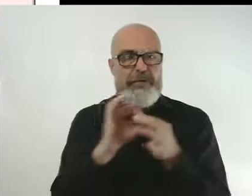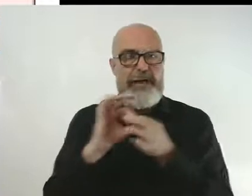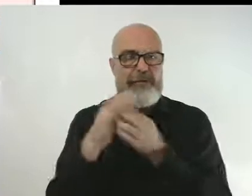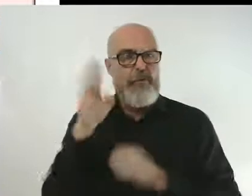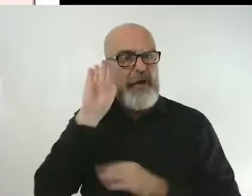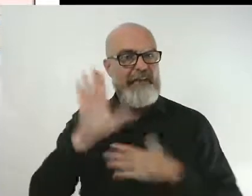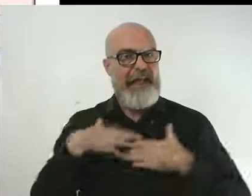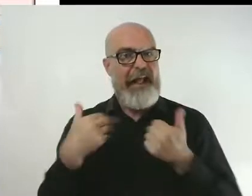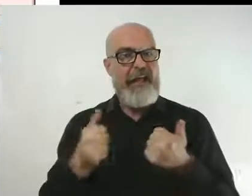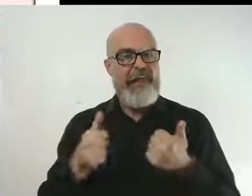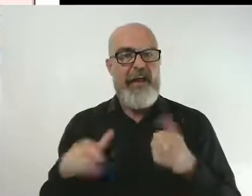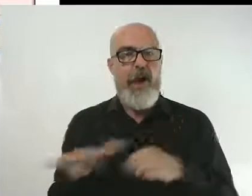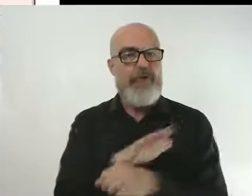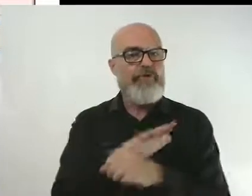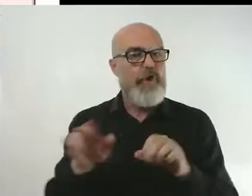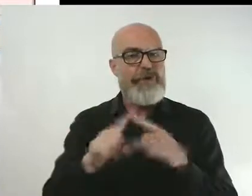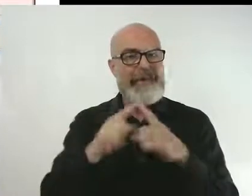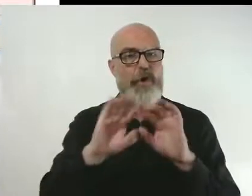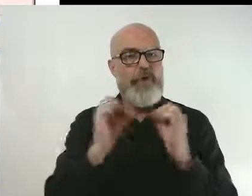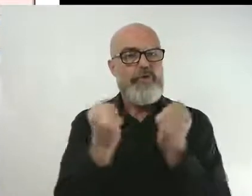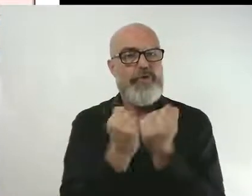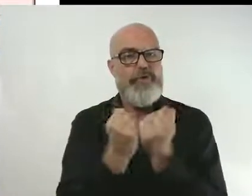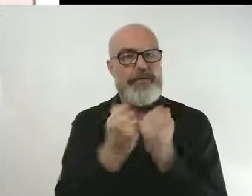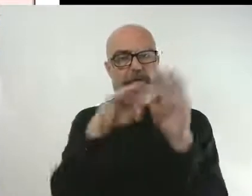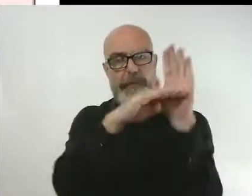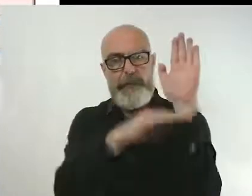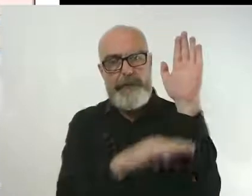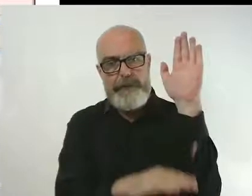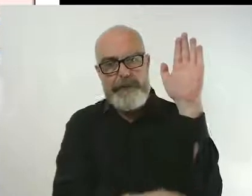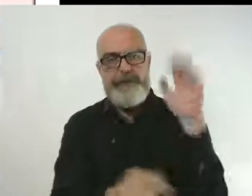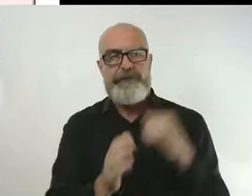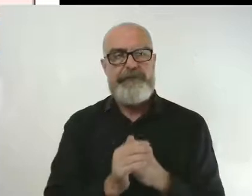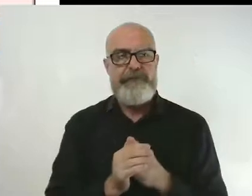or population groups. The